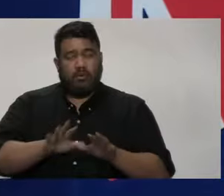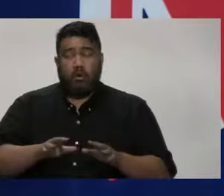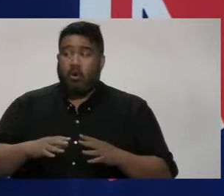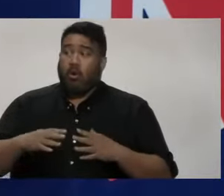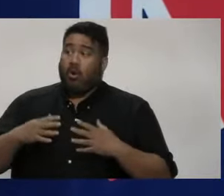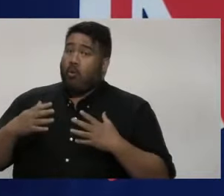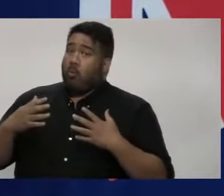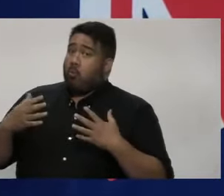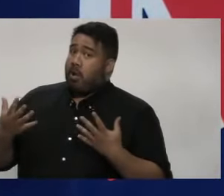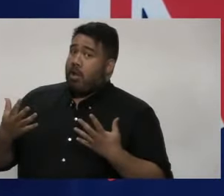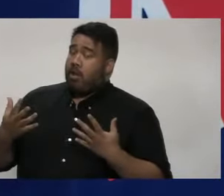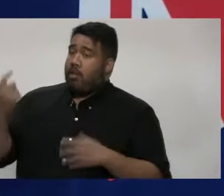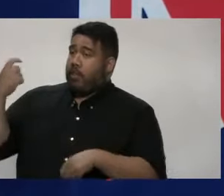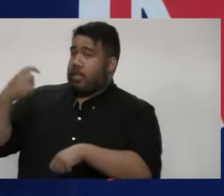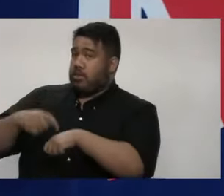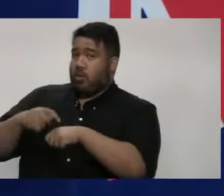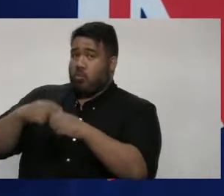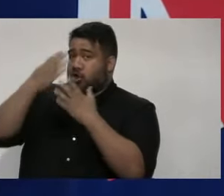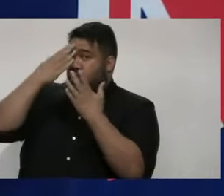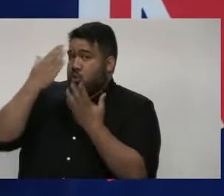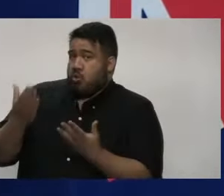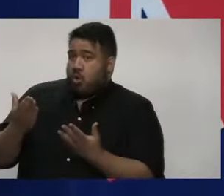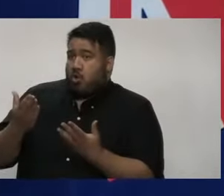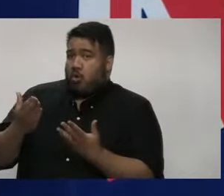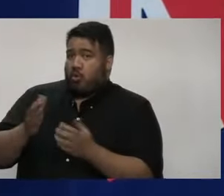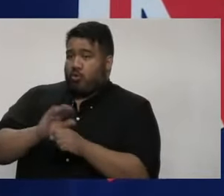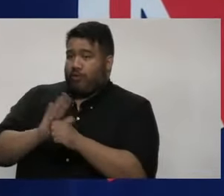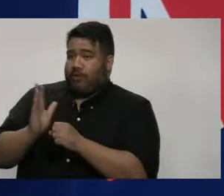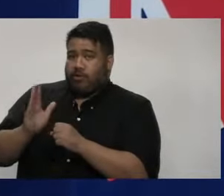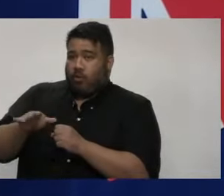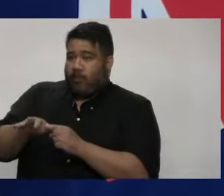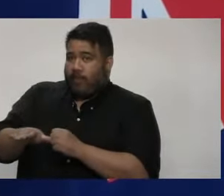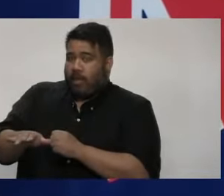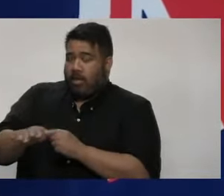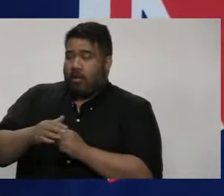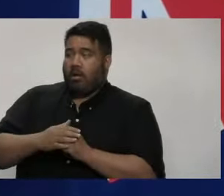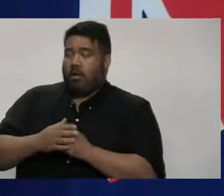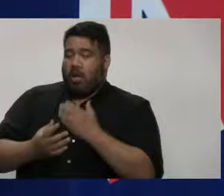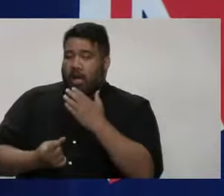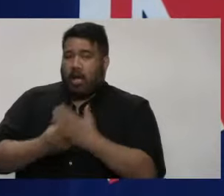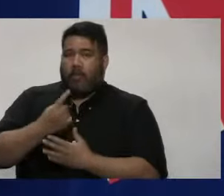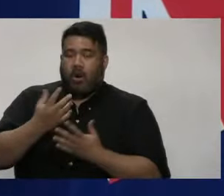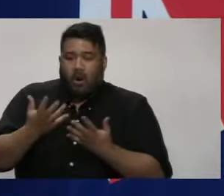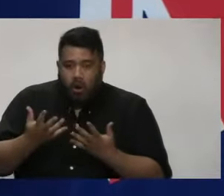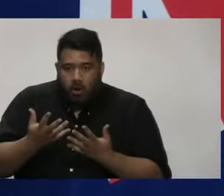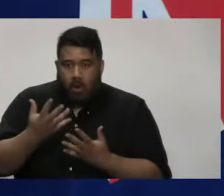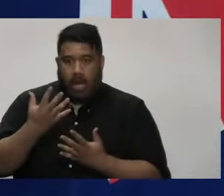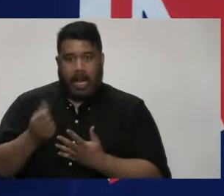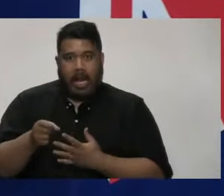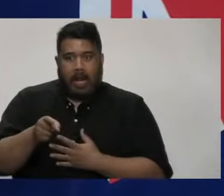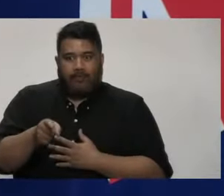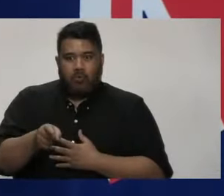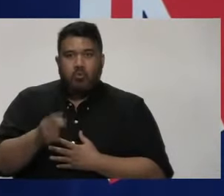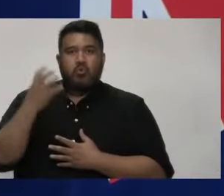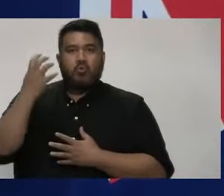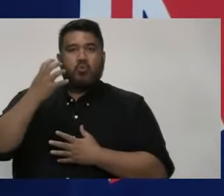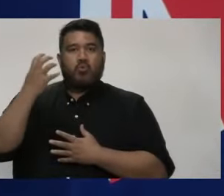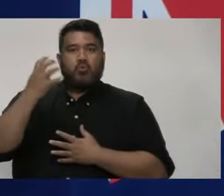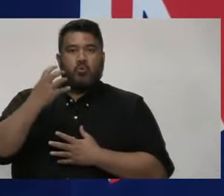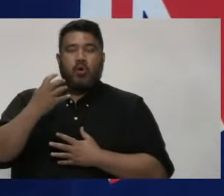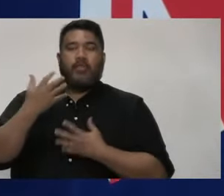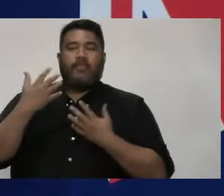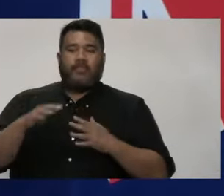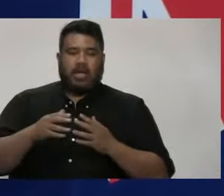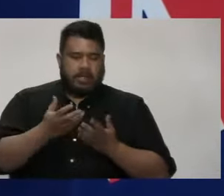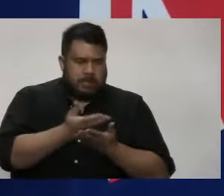of any resurgence in New Zealand. So that we caught right on the cusp then, right on the edge, of course, of when we were bringing in